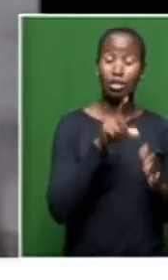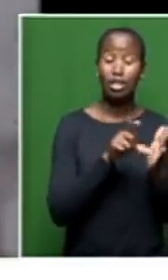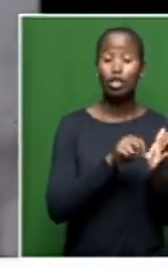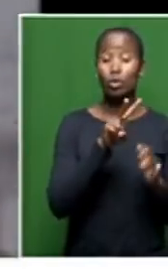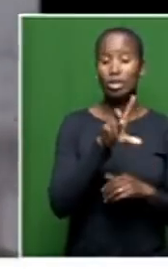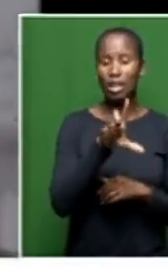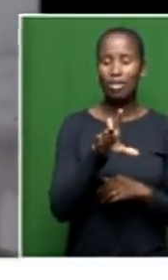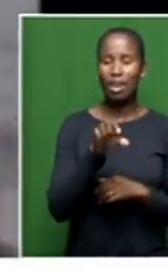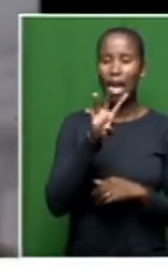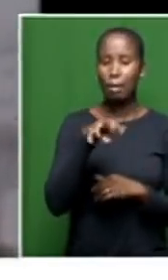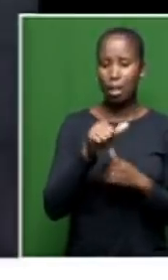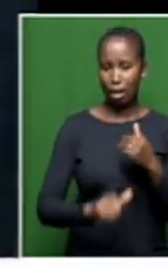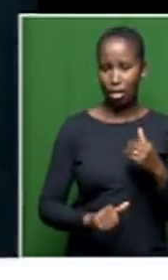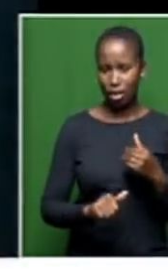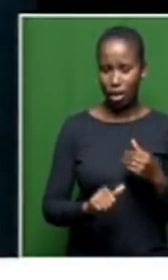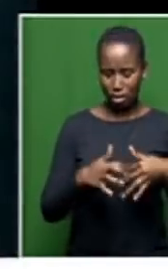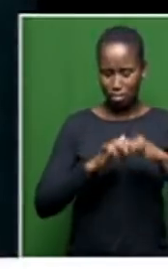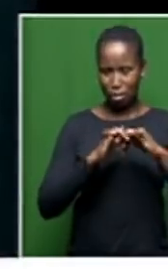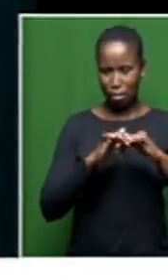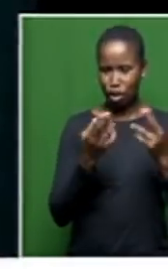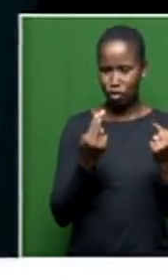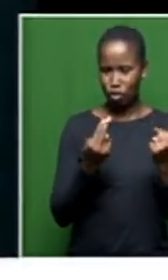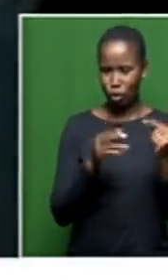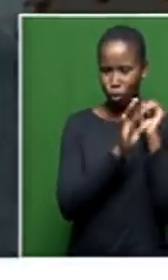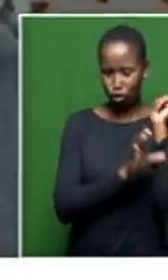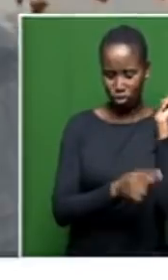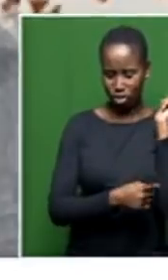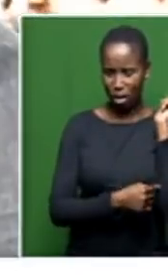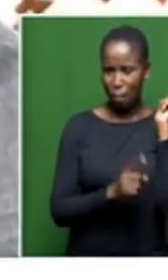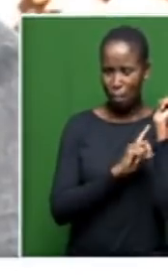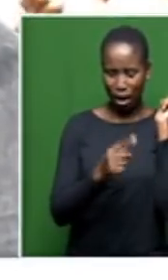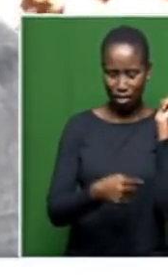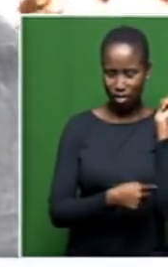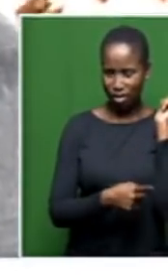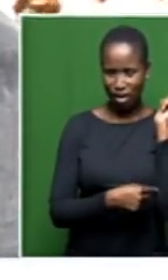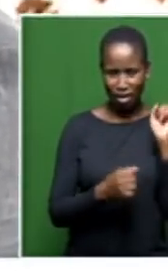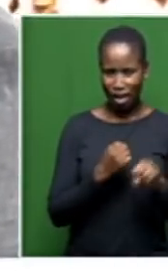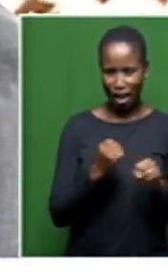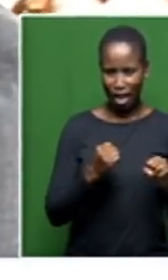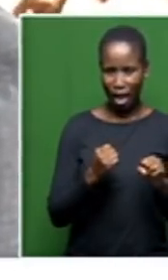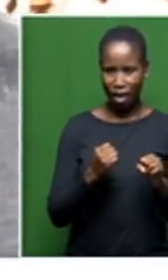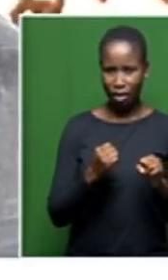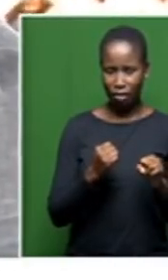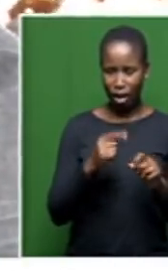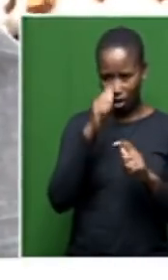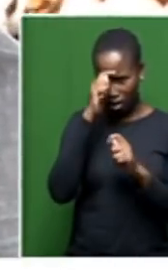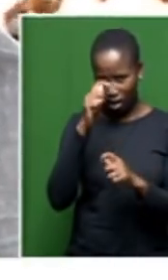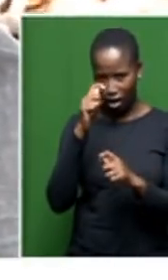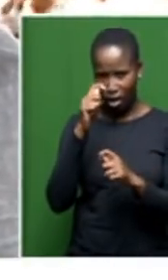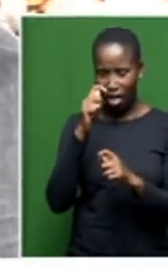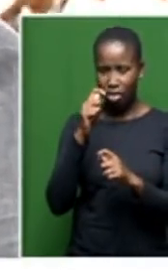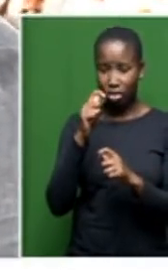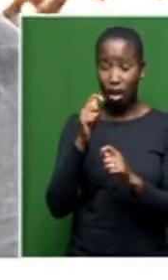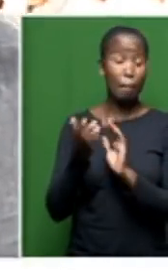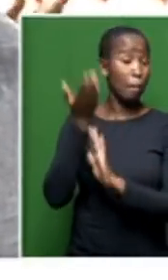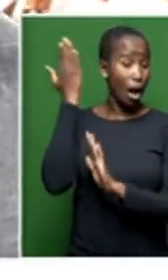April, particularly with the new constitution, it never recognized the injustices of the past, that the Africans